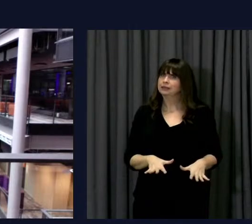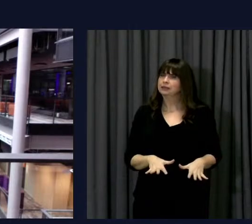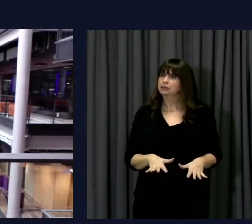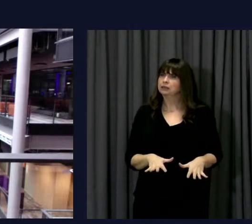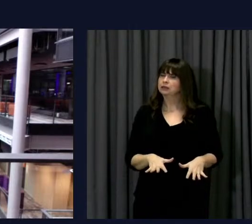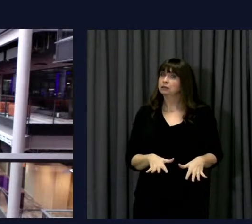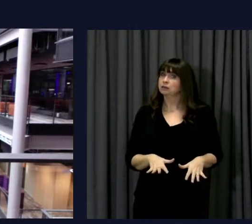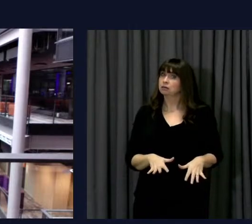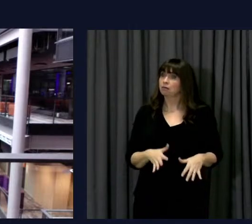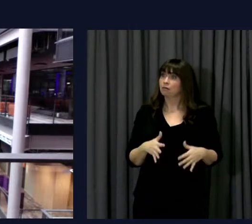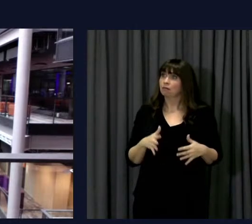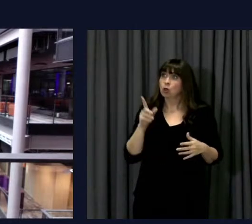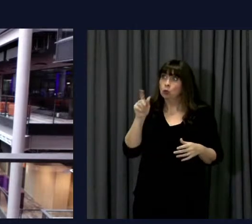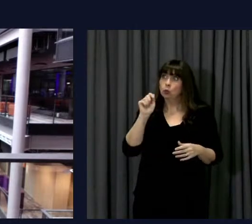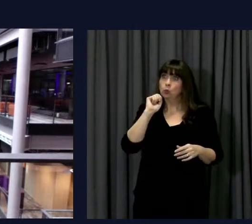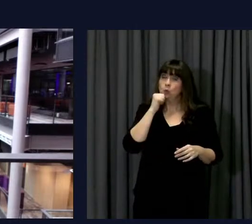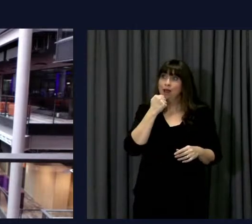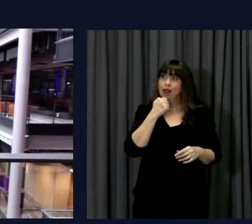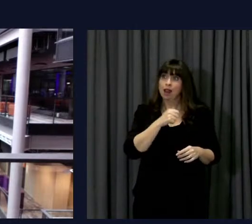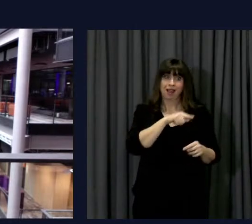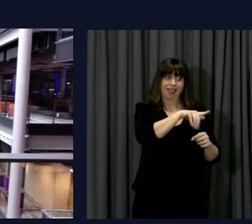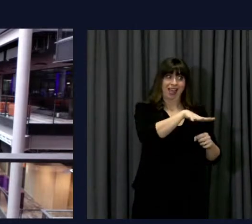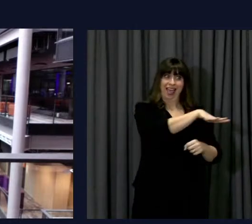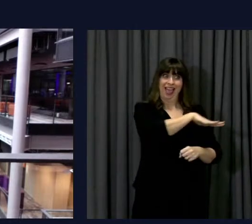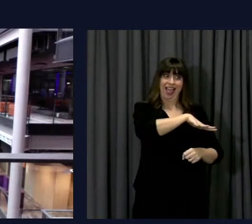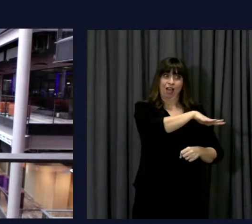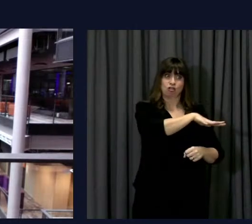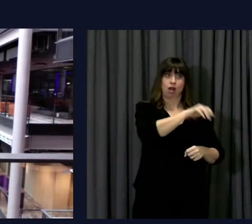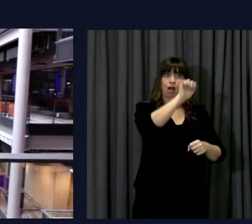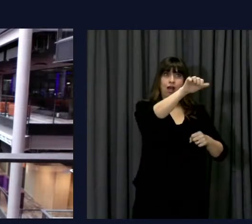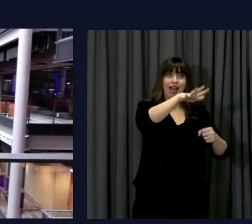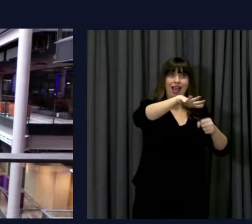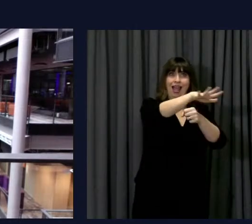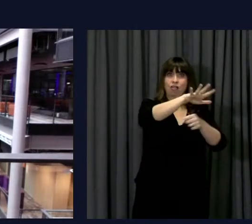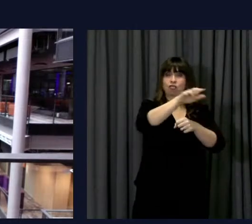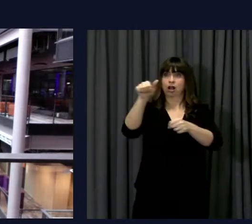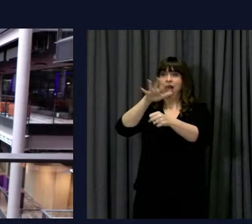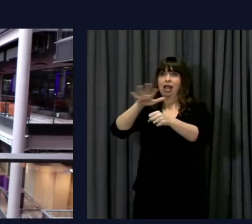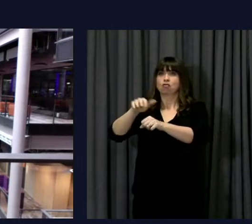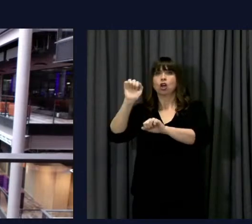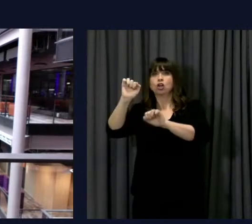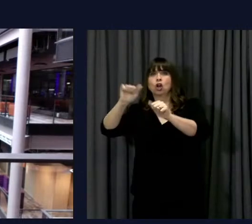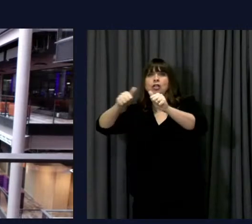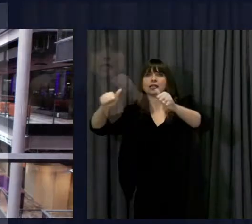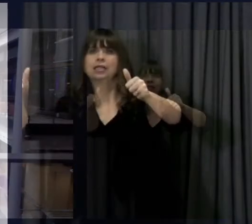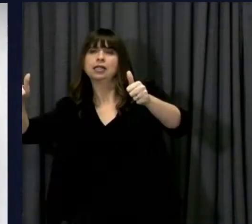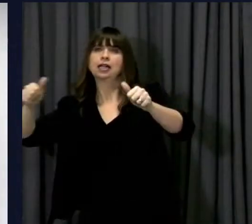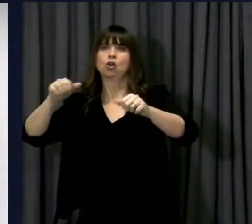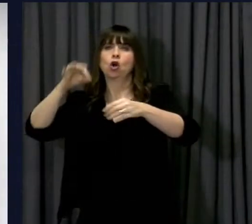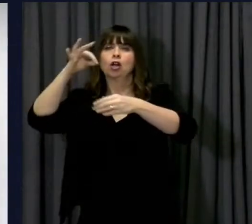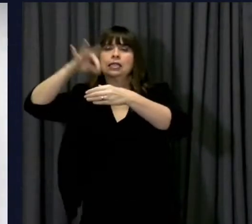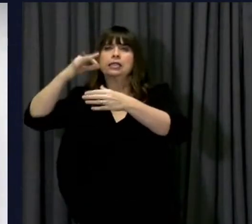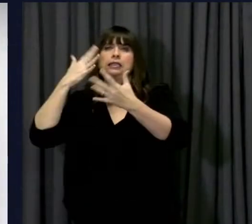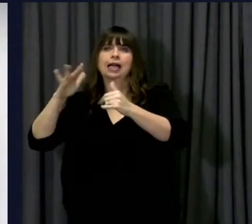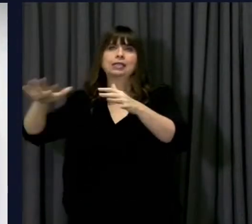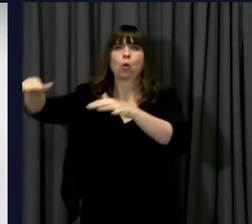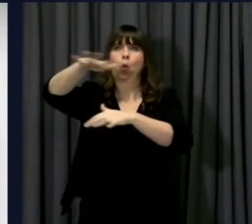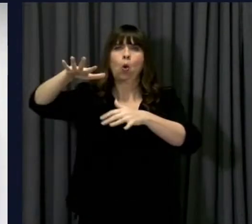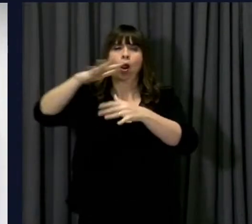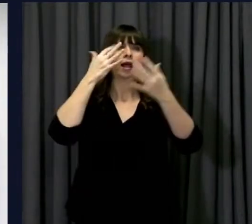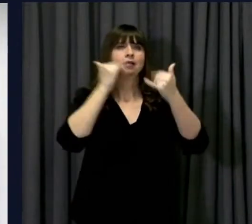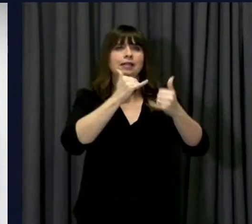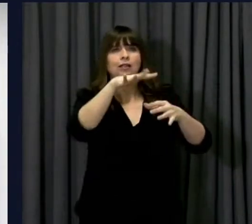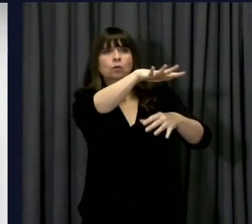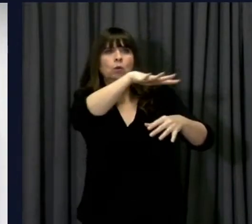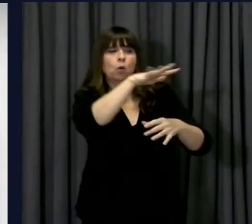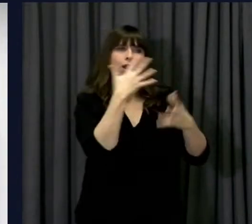intend to offer door-to-door testing there now, as is happening in parts of England? We're not going, at